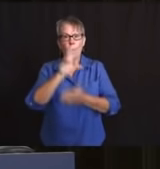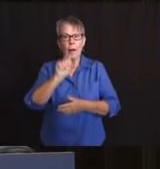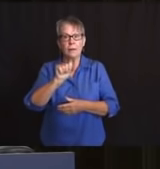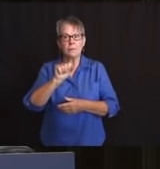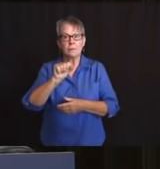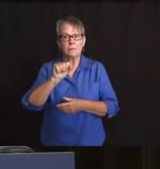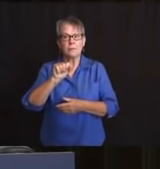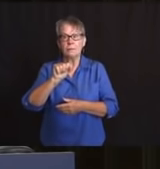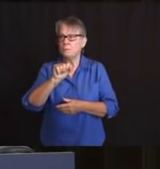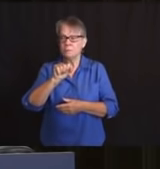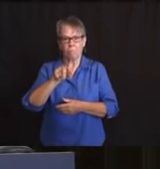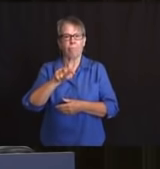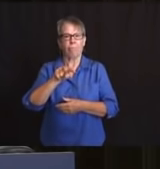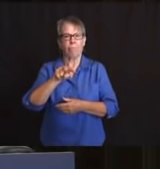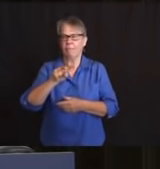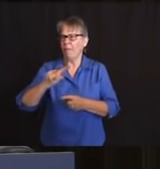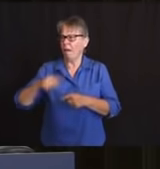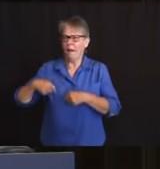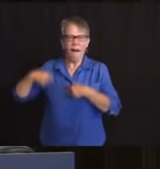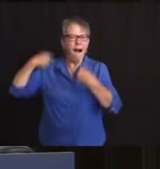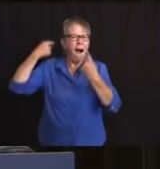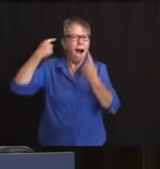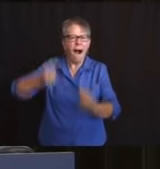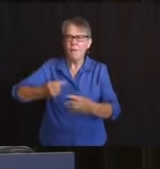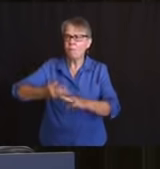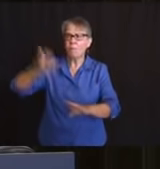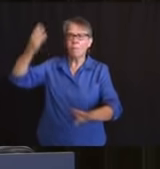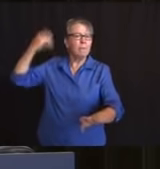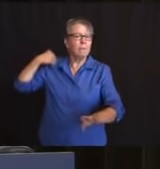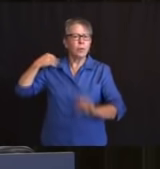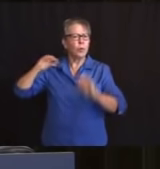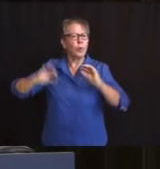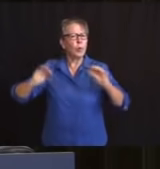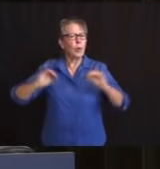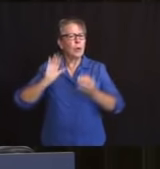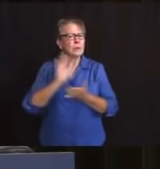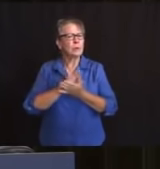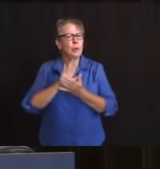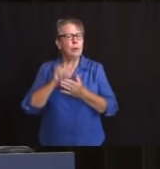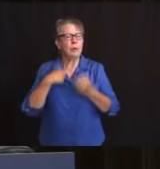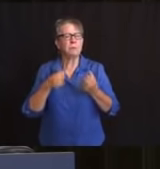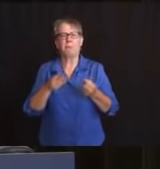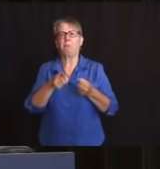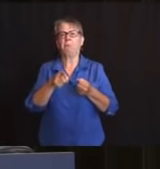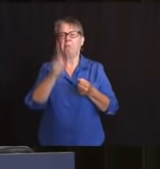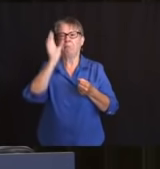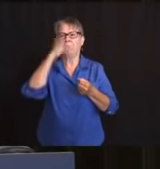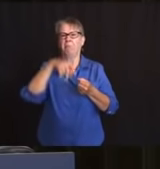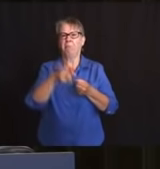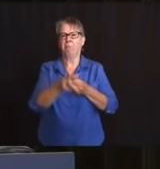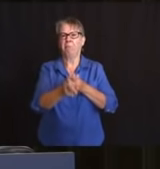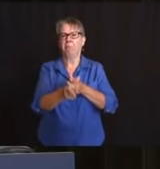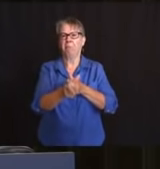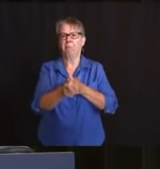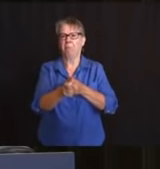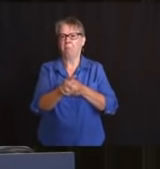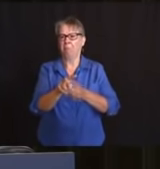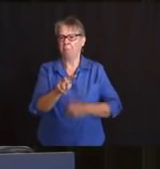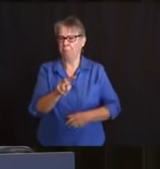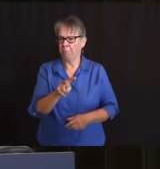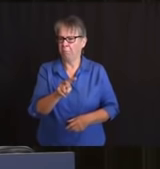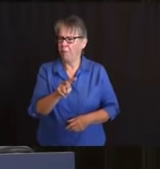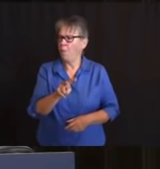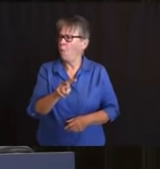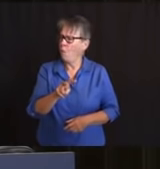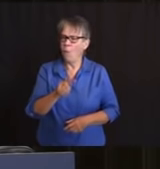on the road to recovery and asked that everybody be mindful of those students that have been waiting to get back to school, whether they're around the